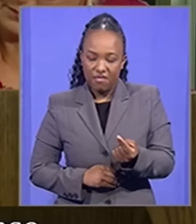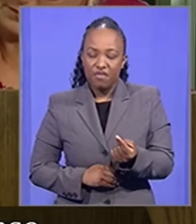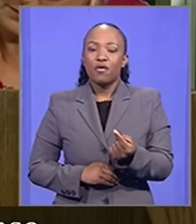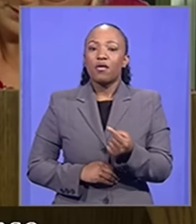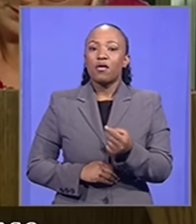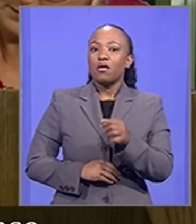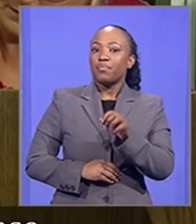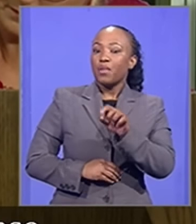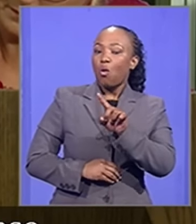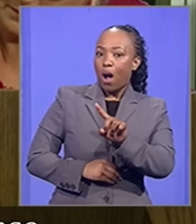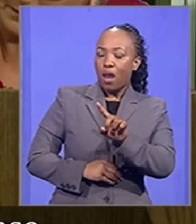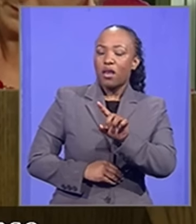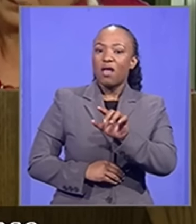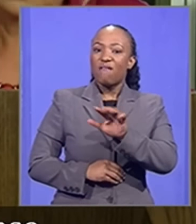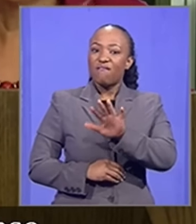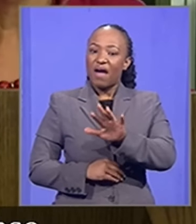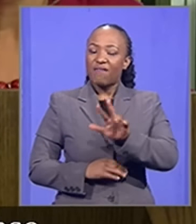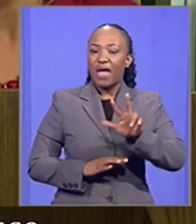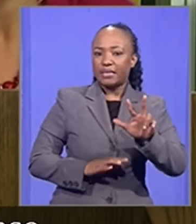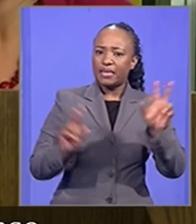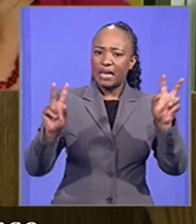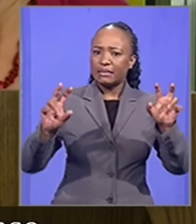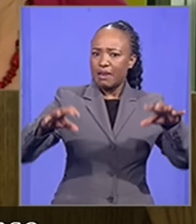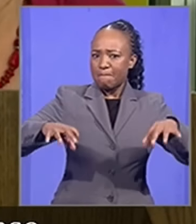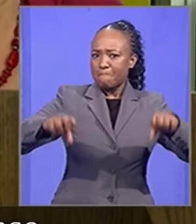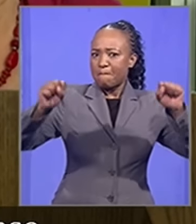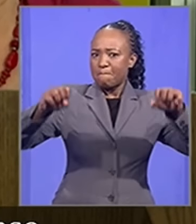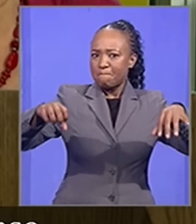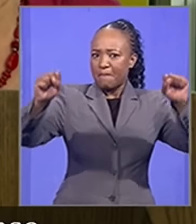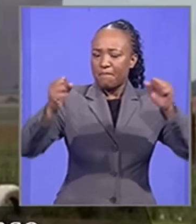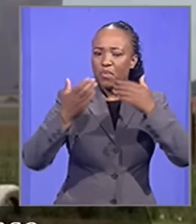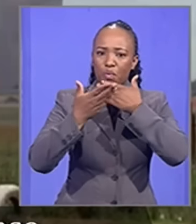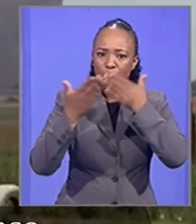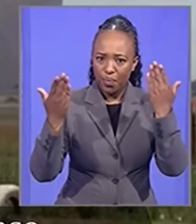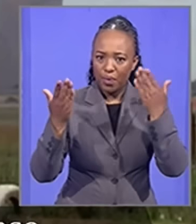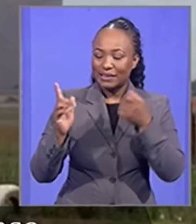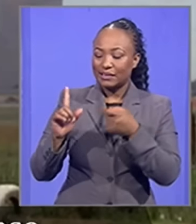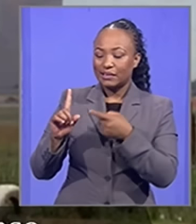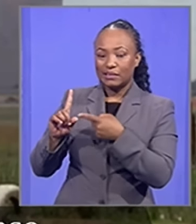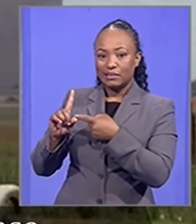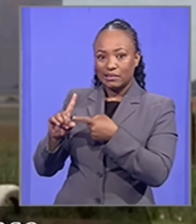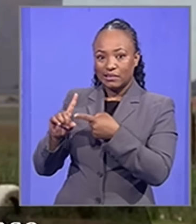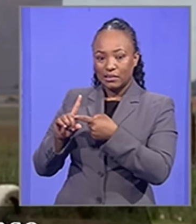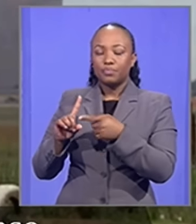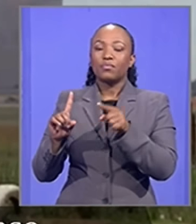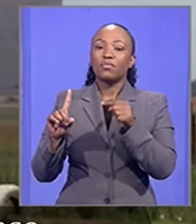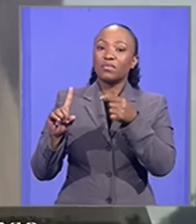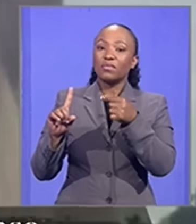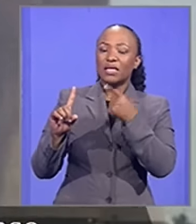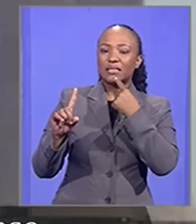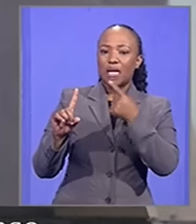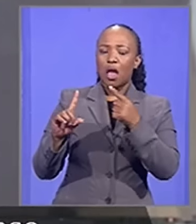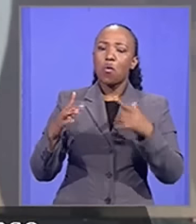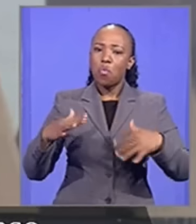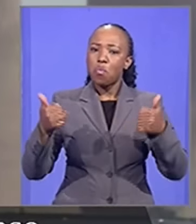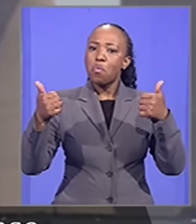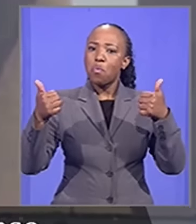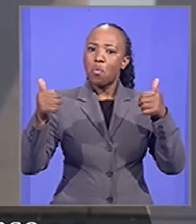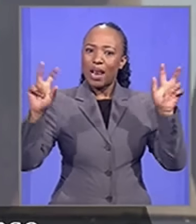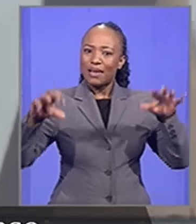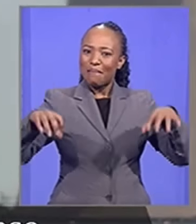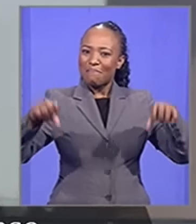metsorobedi ntle le timatima. Letona la motlakase Kgosientsho Ramokgopa o re le hoja sena se babatseha hona le bothata bo ntseng